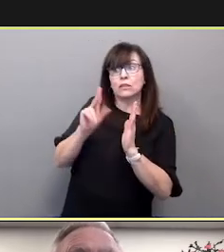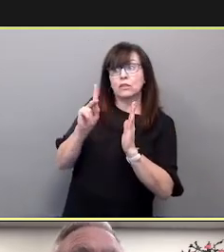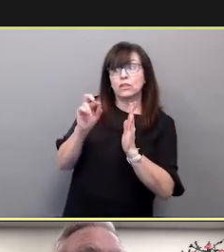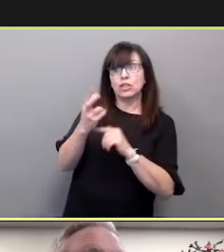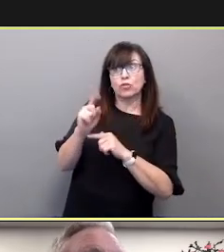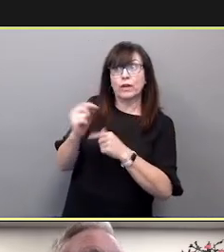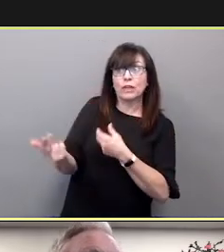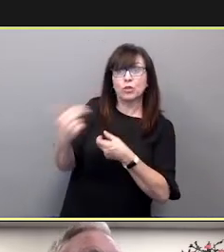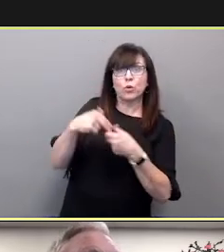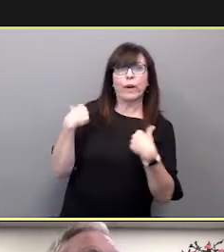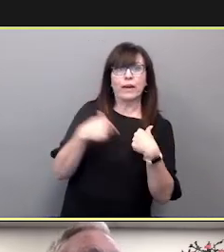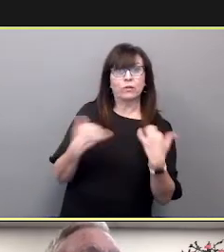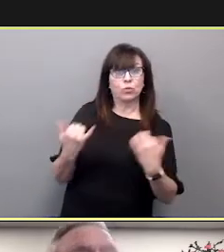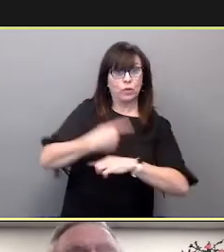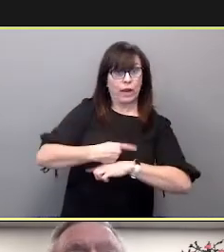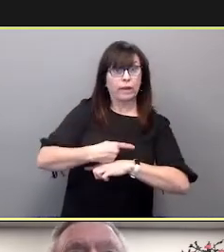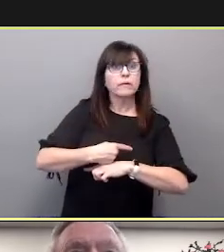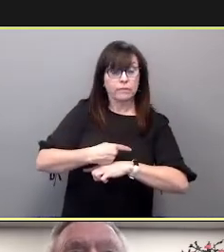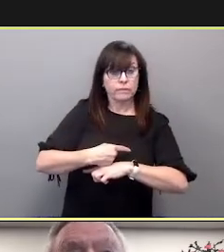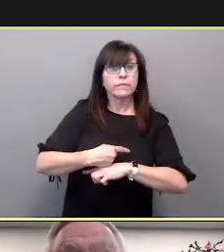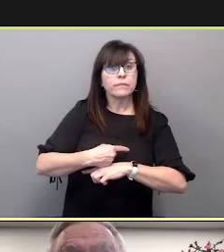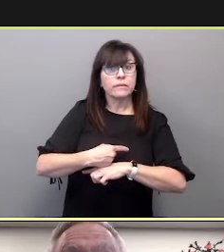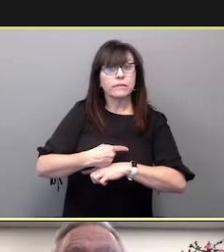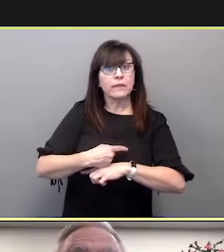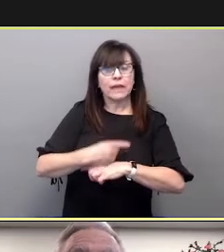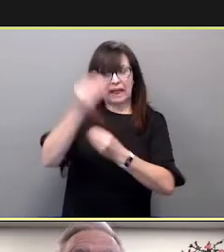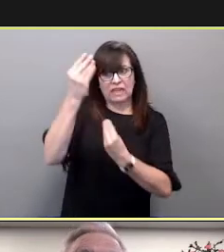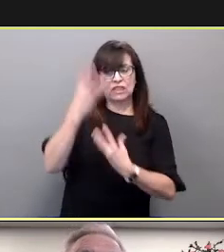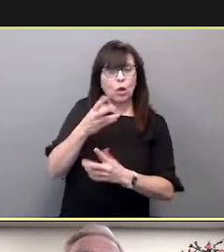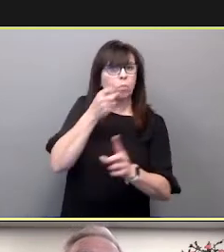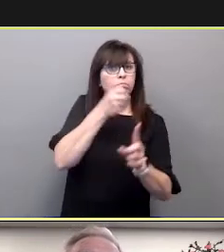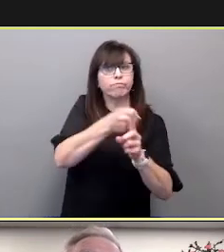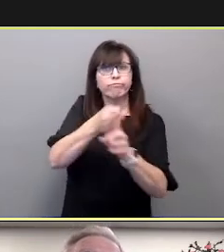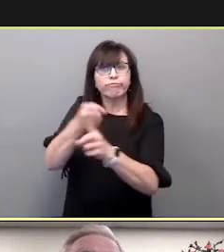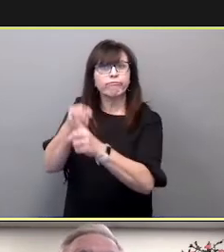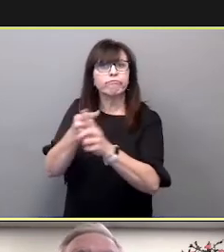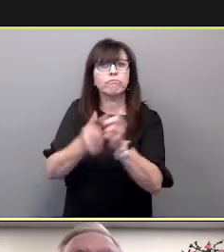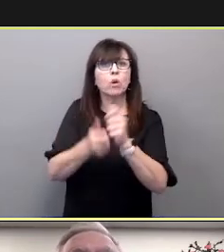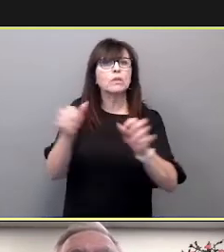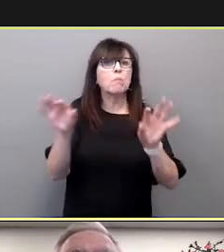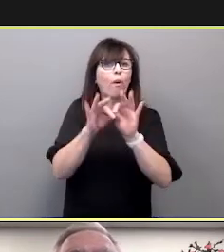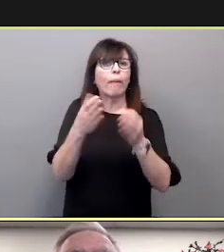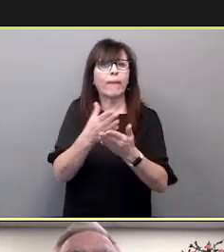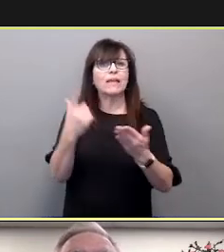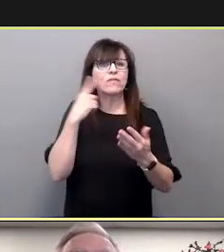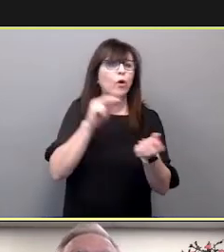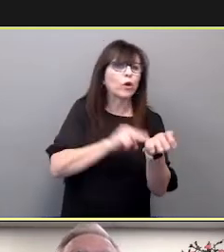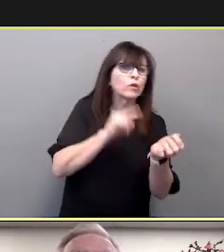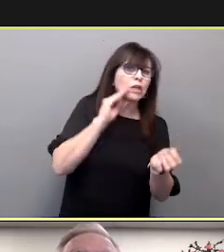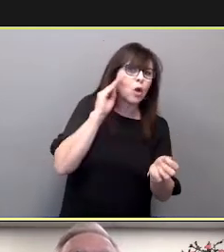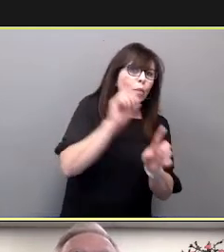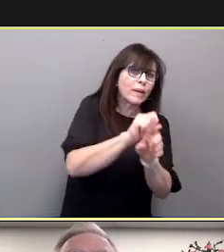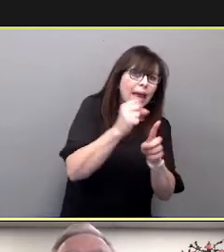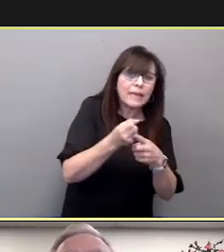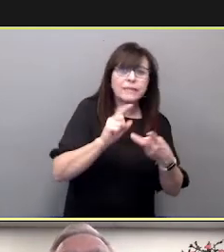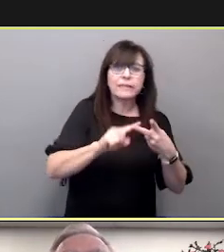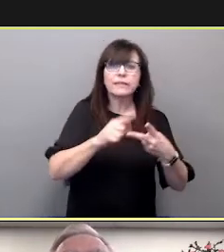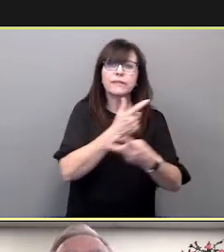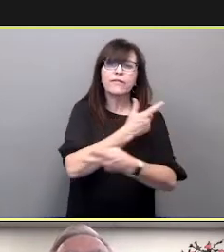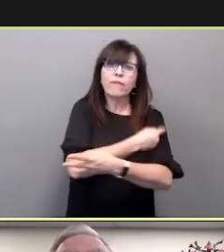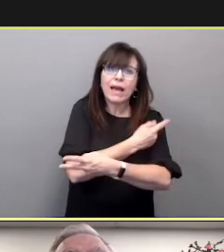us today, hit us with the highlights for nursing home cases and vaccinations and maybe deaths.